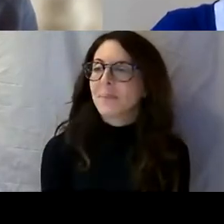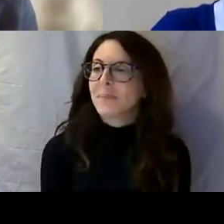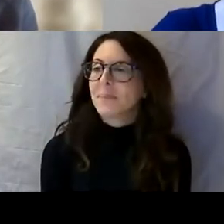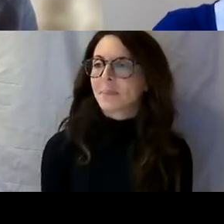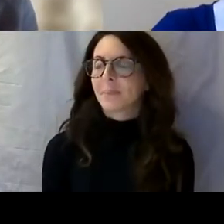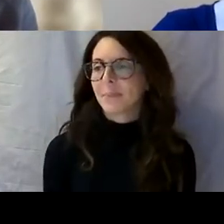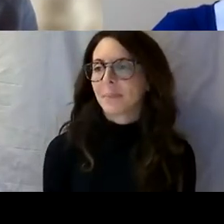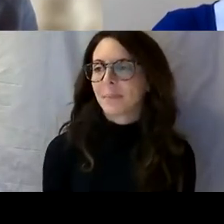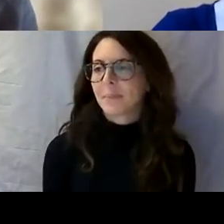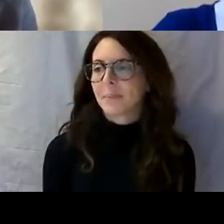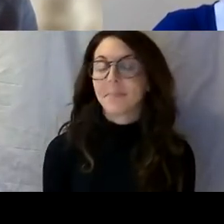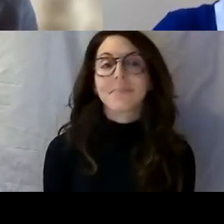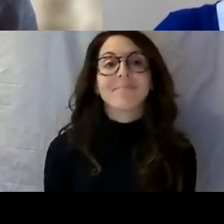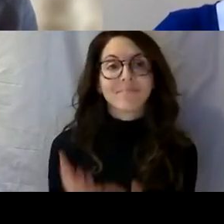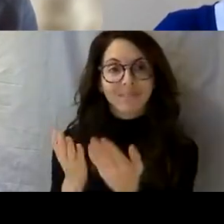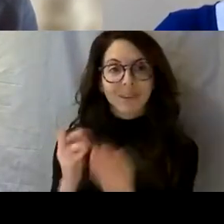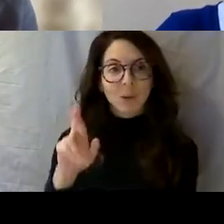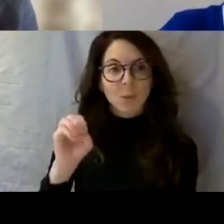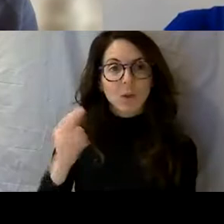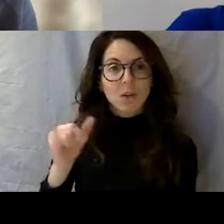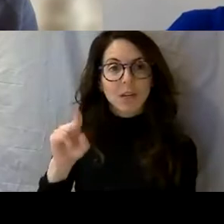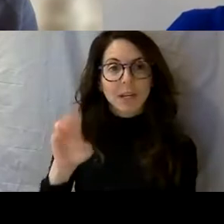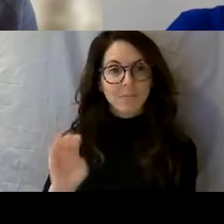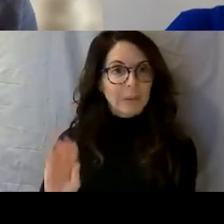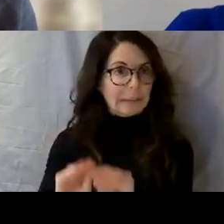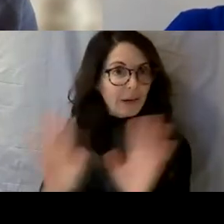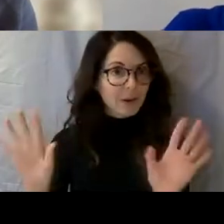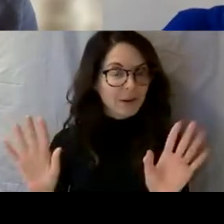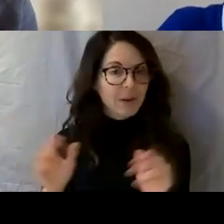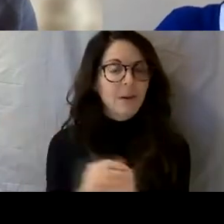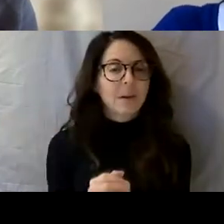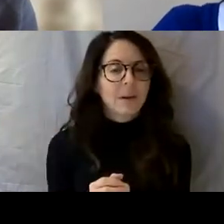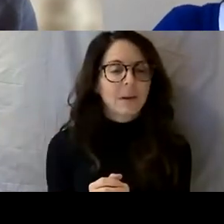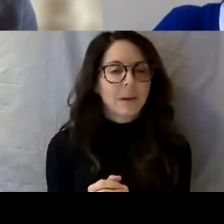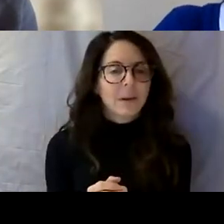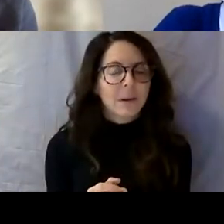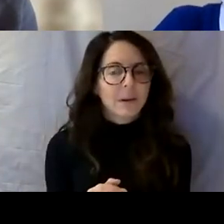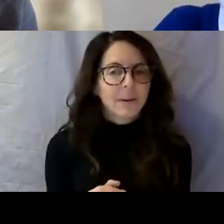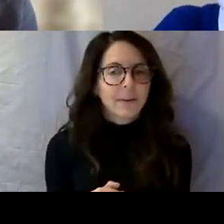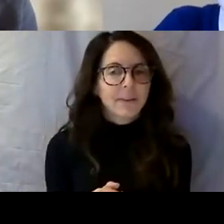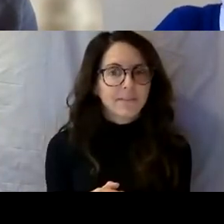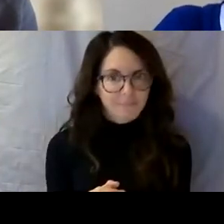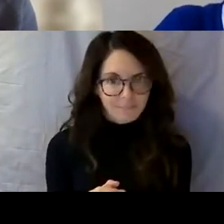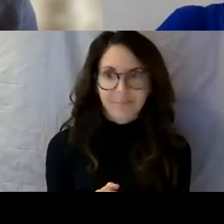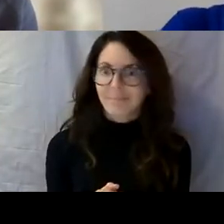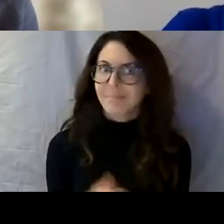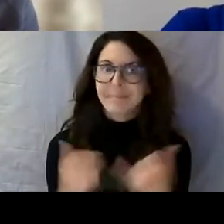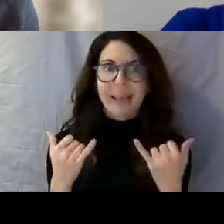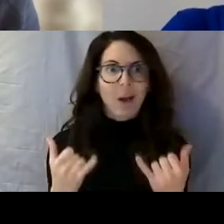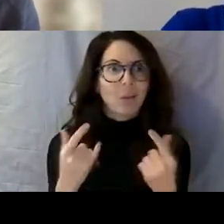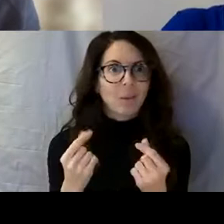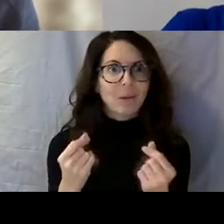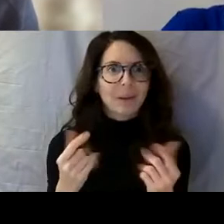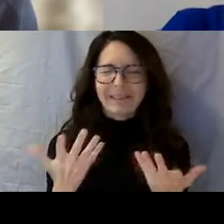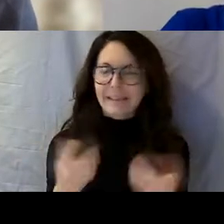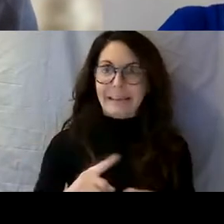So as Regine has made very clear, we're now doing twice or 3 times what we used to do.